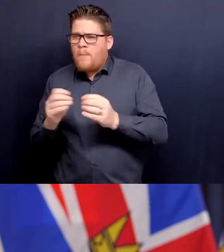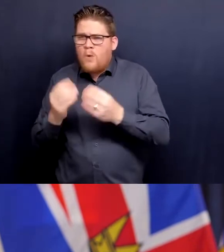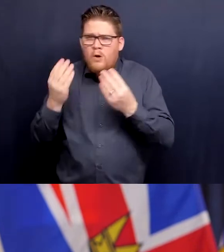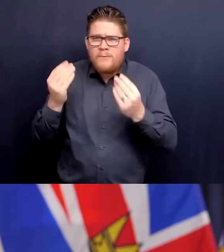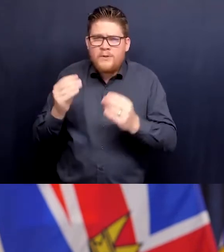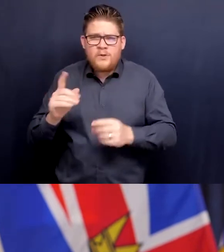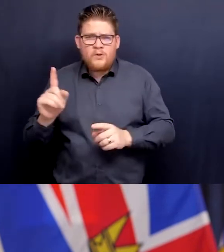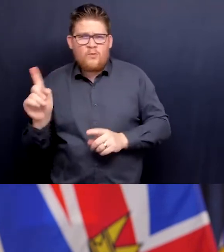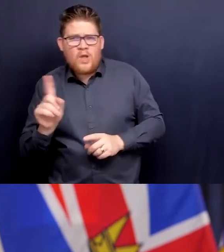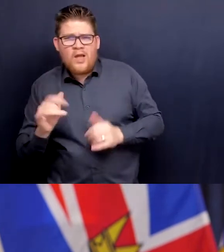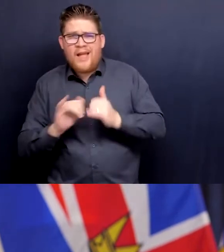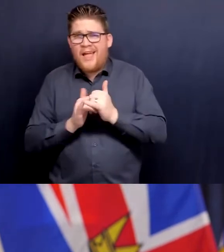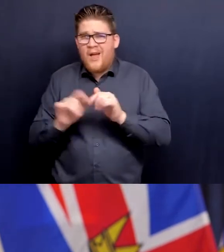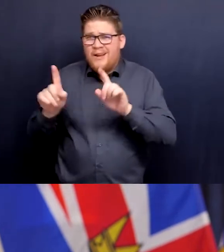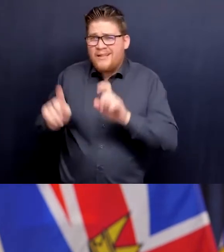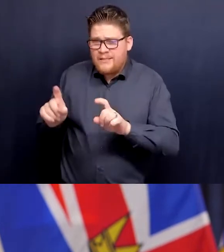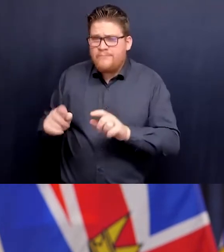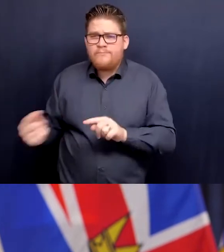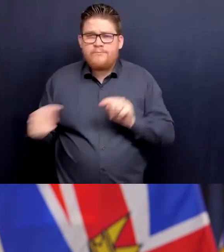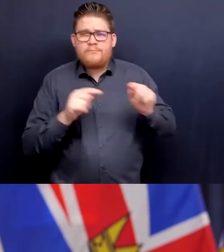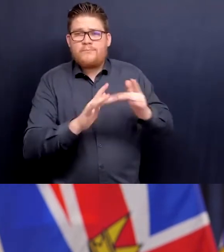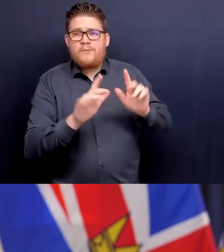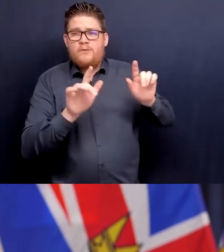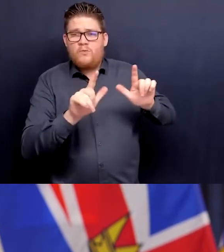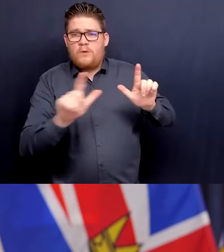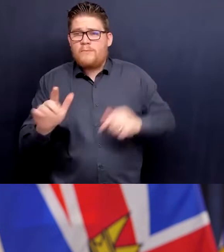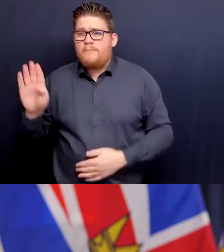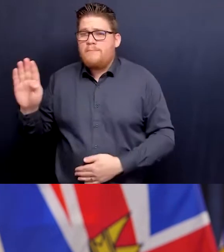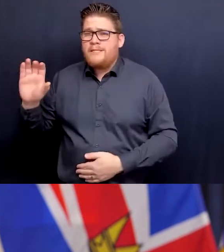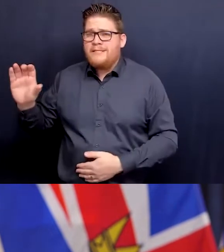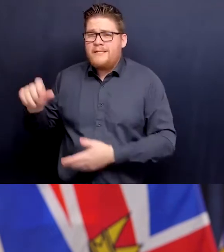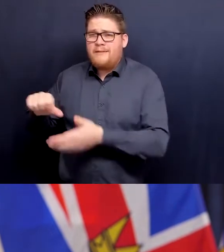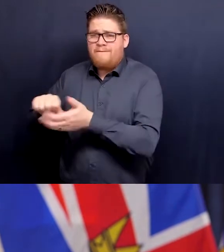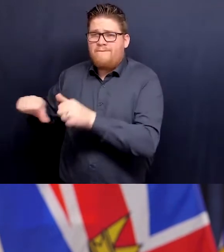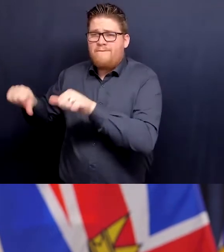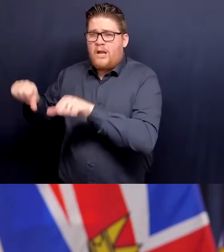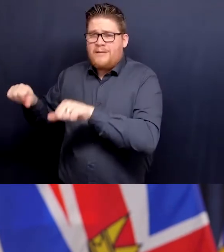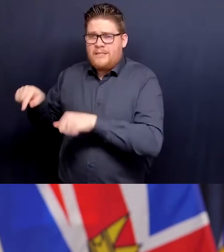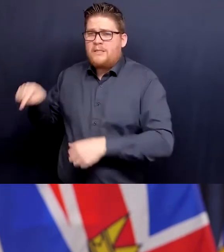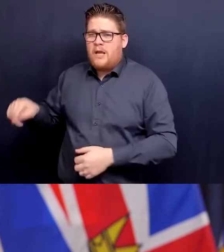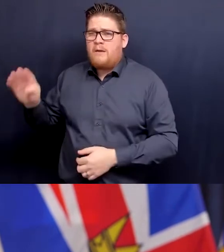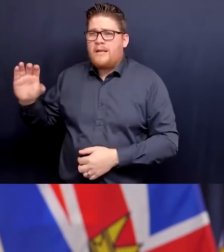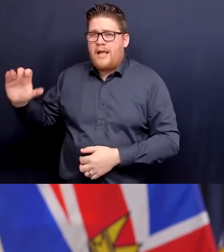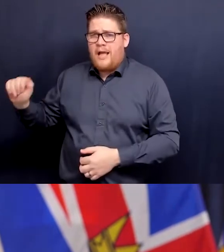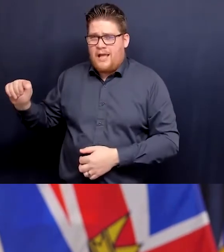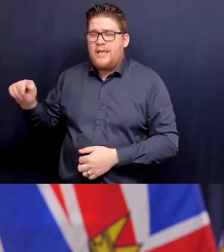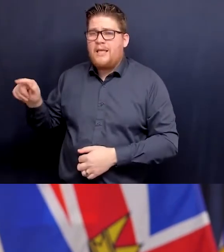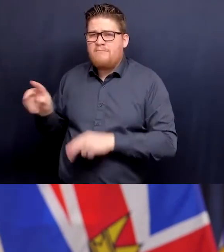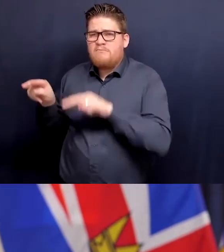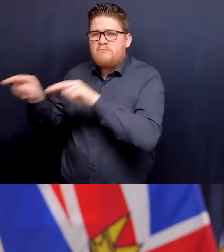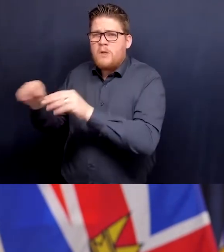express my appreciation to pharmacists across British Columbia for all of their work, both in our vaccination program, in the